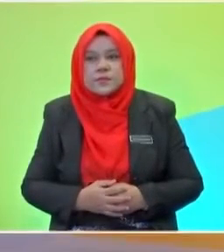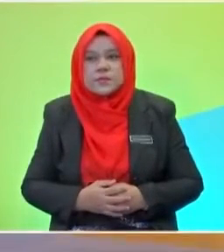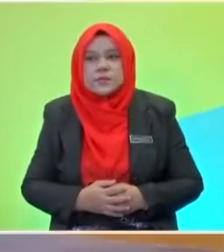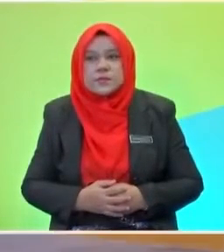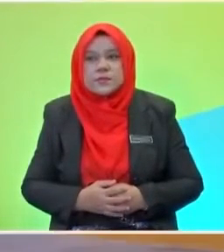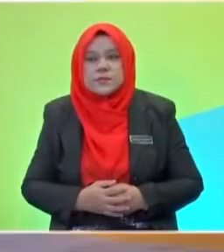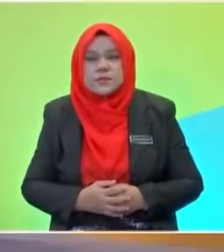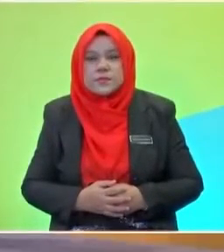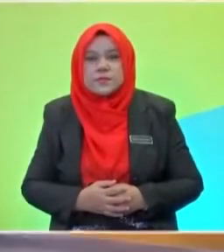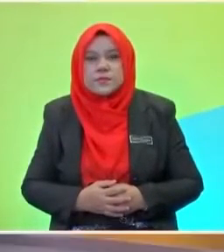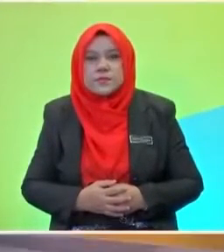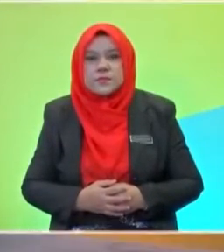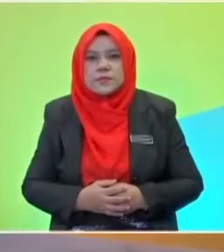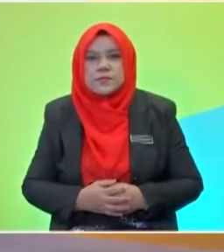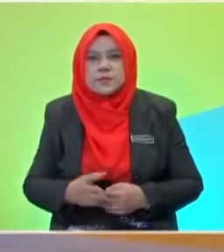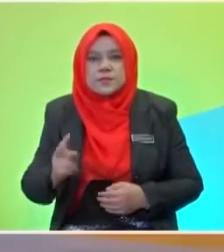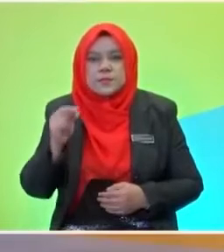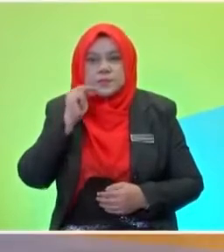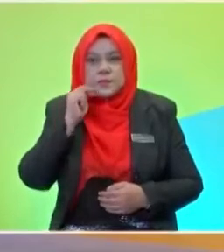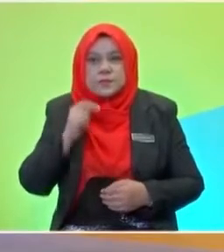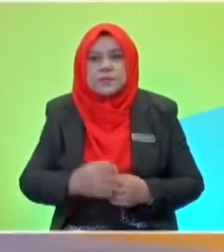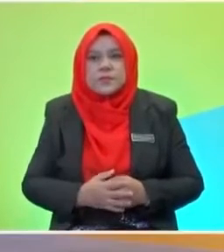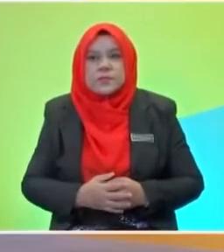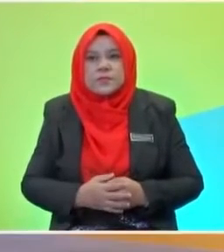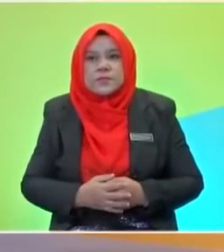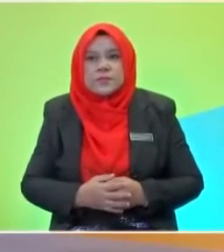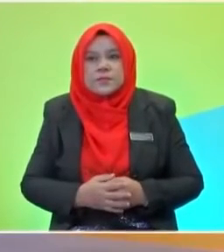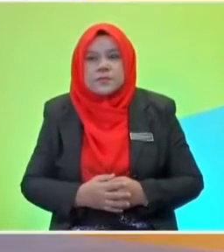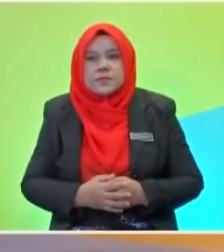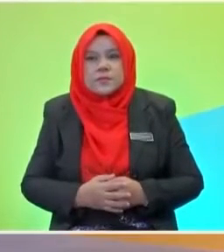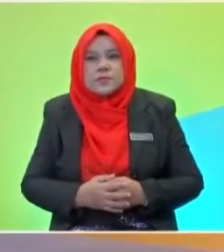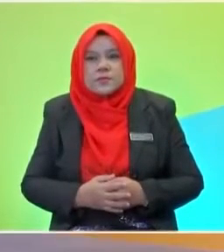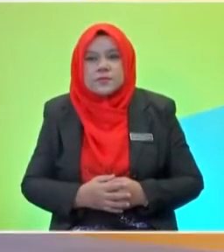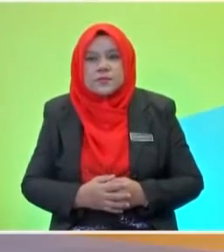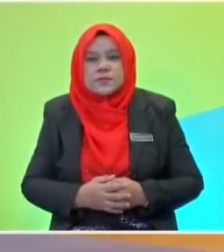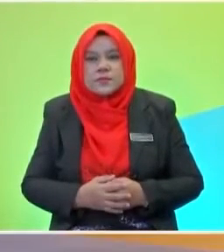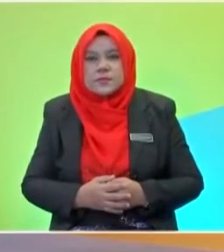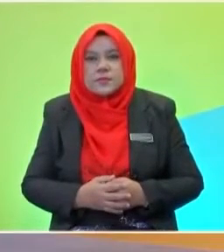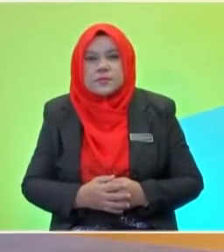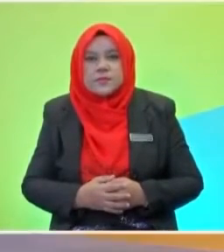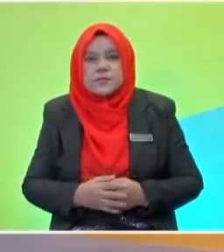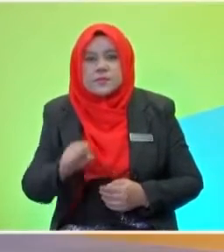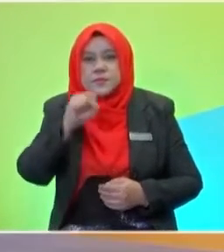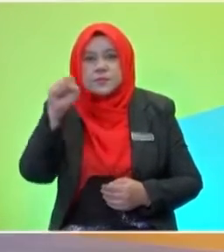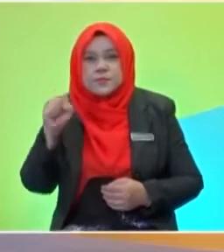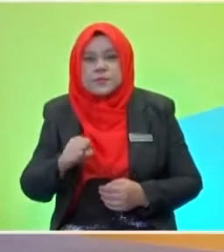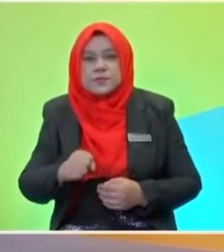question is for who? Alright, next question for Nijat. Nijat, okay. Nijat, your question